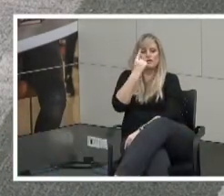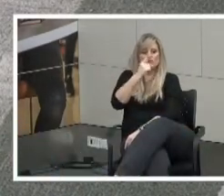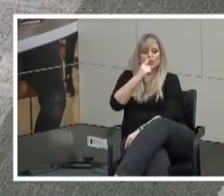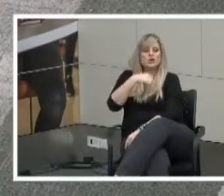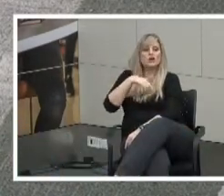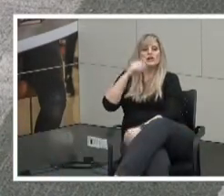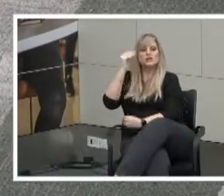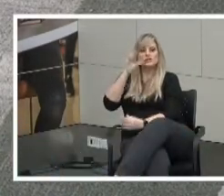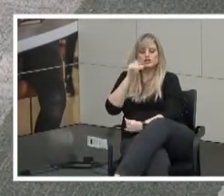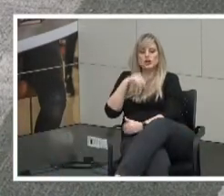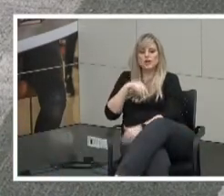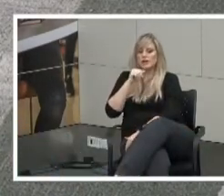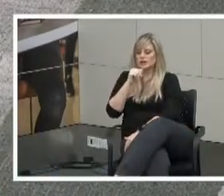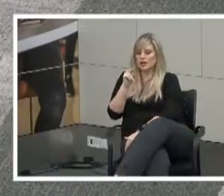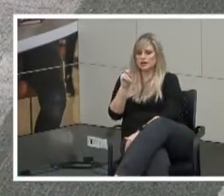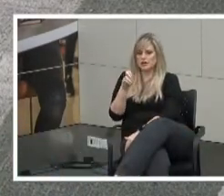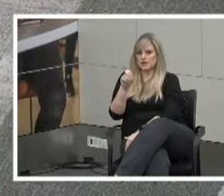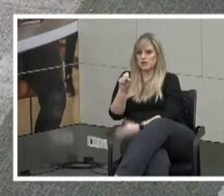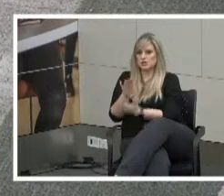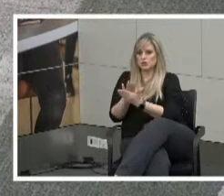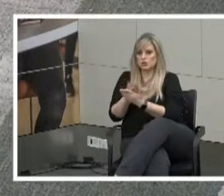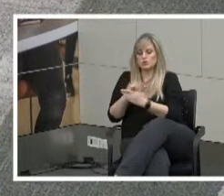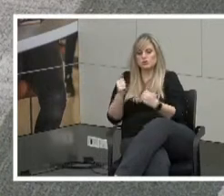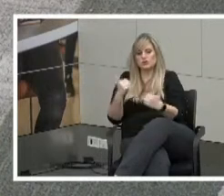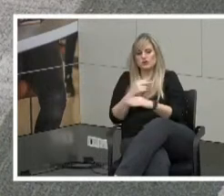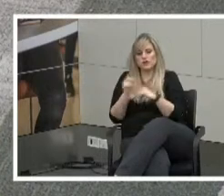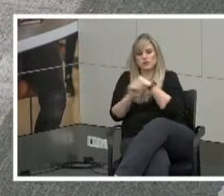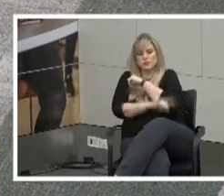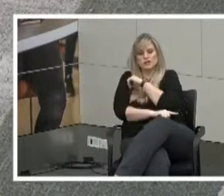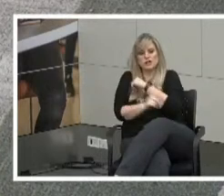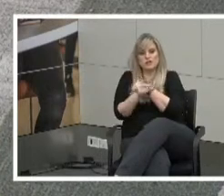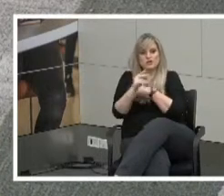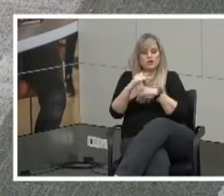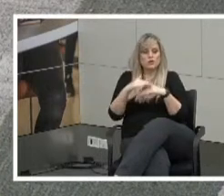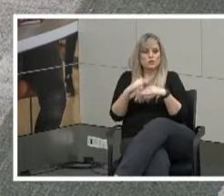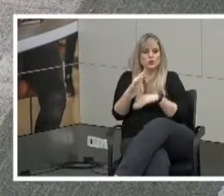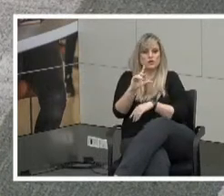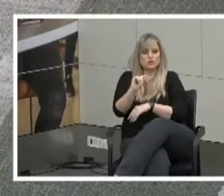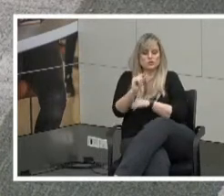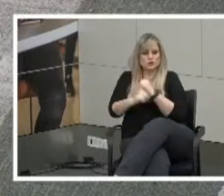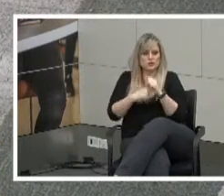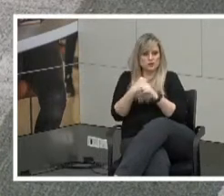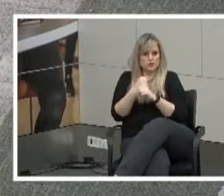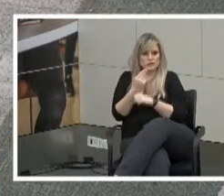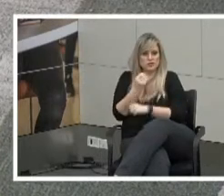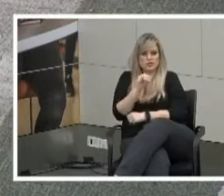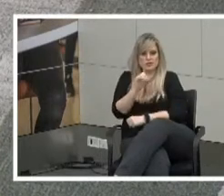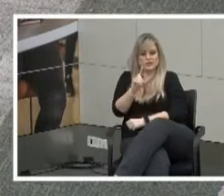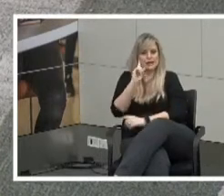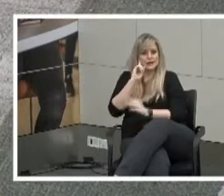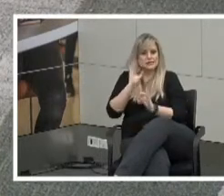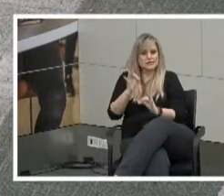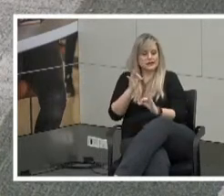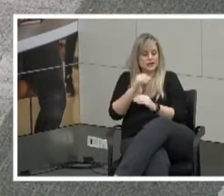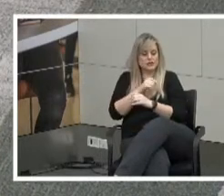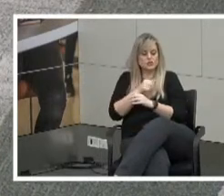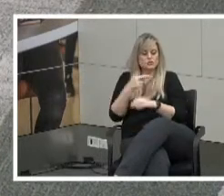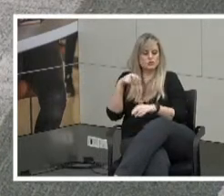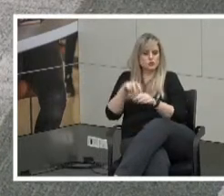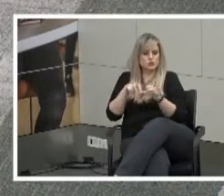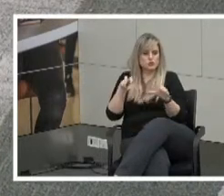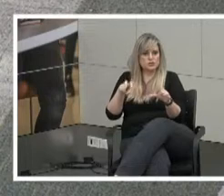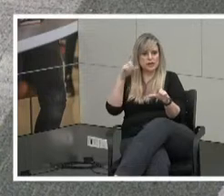school who fears retaliation after two decades in HD I have decided to resign due to the bullying that my students and I have